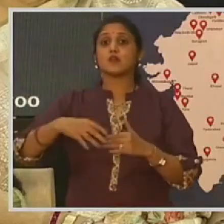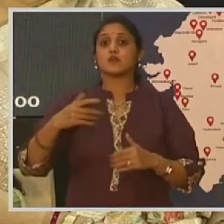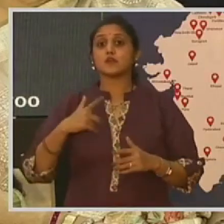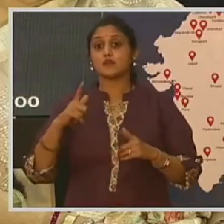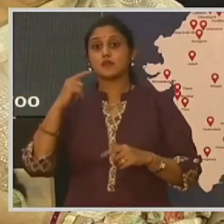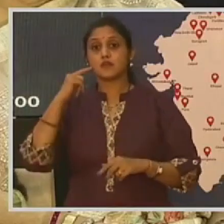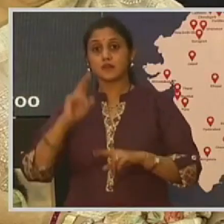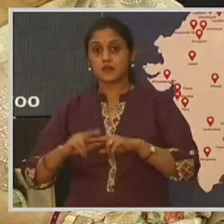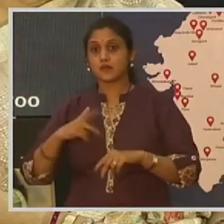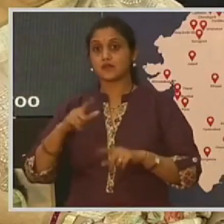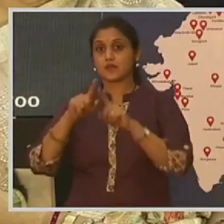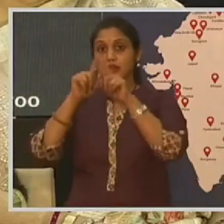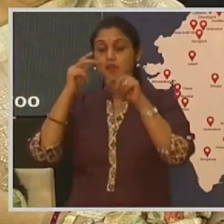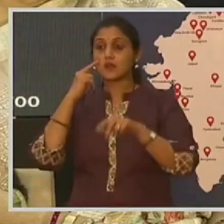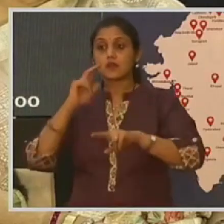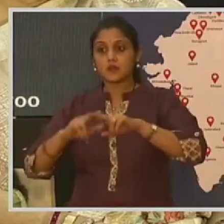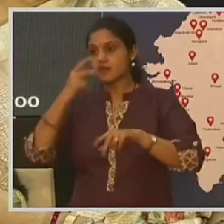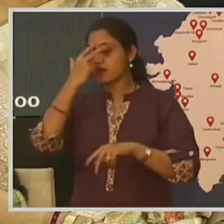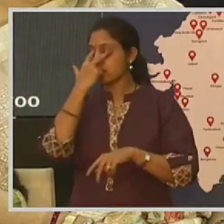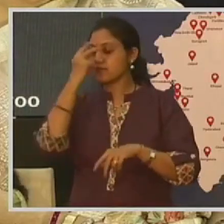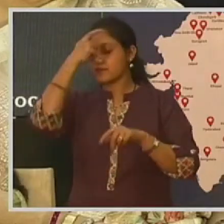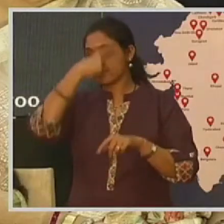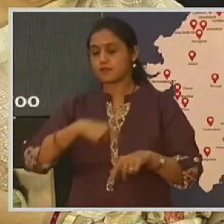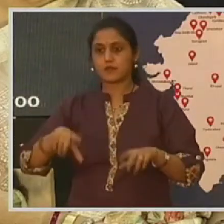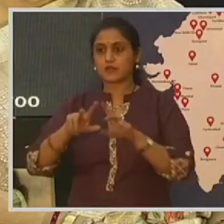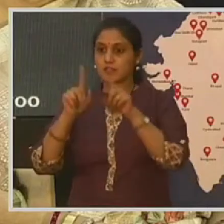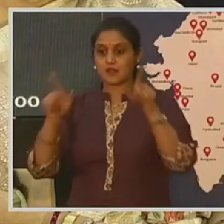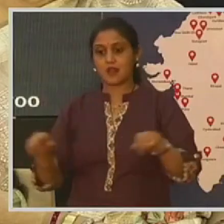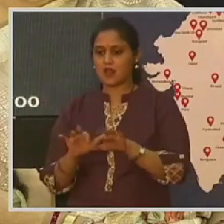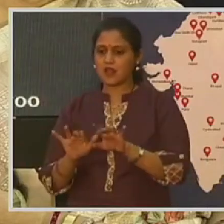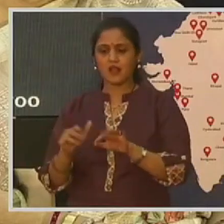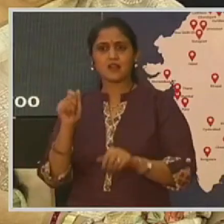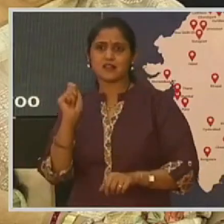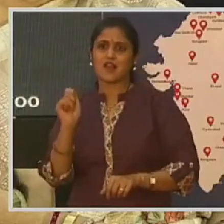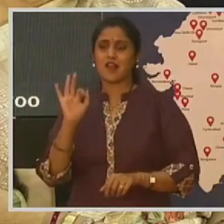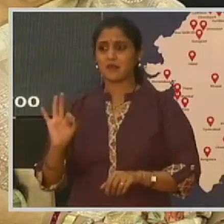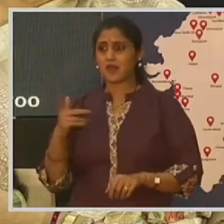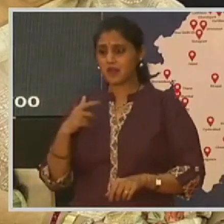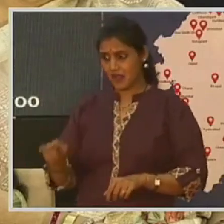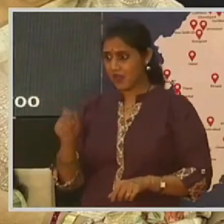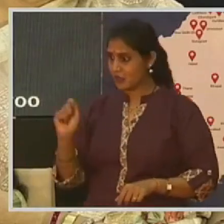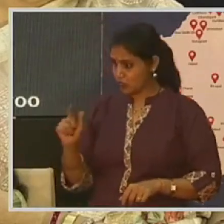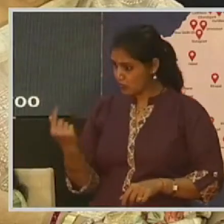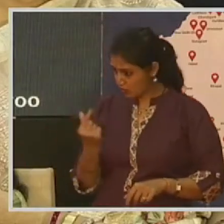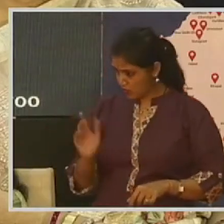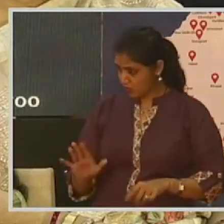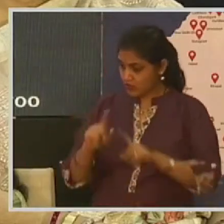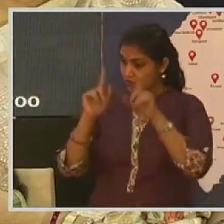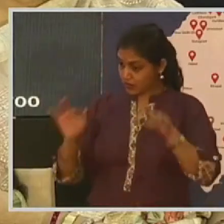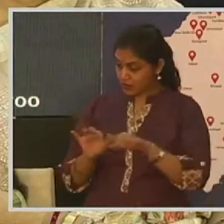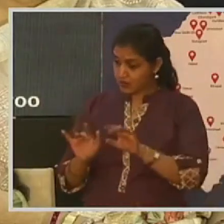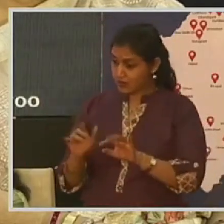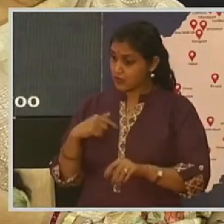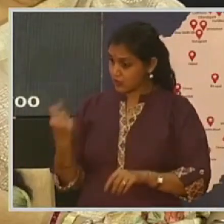computer? Because generally people ask me, are they using the same computer that I use? Yes. So that's